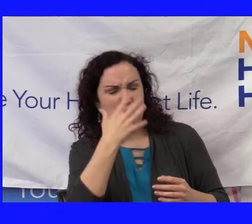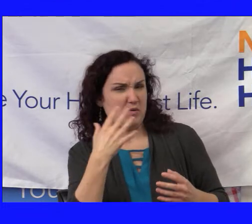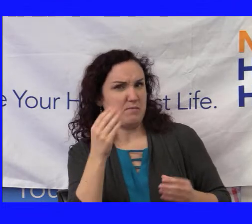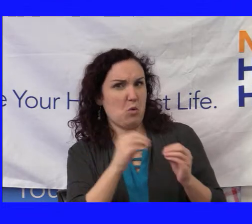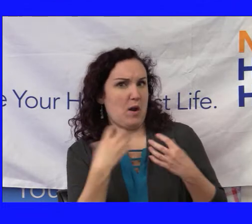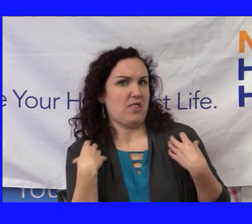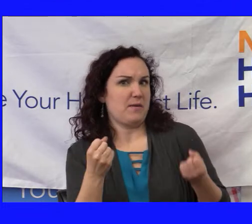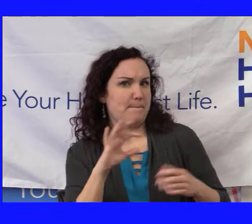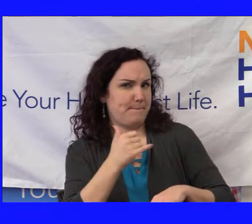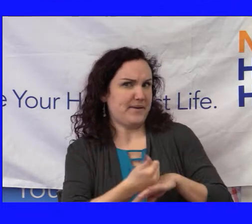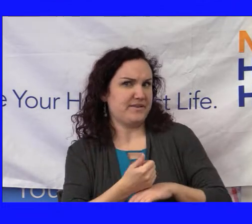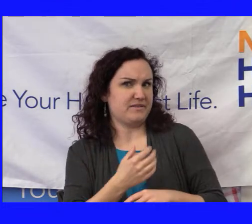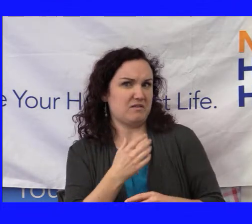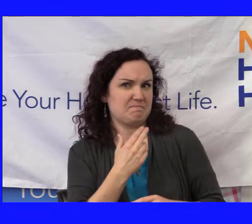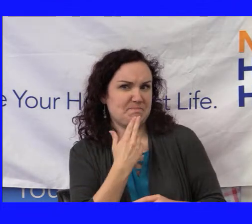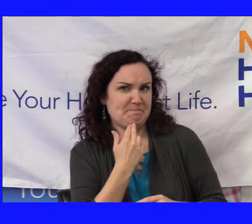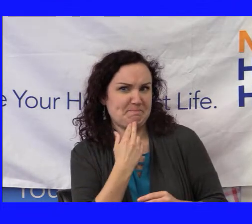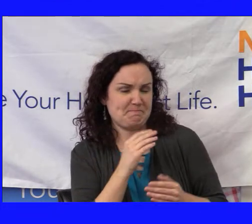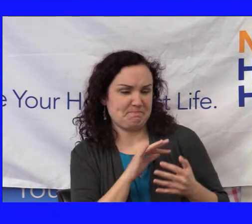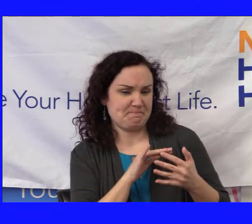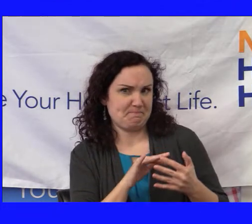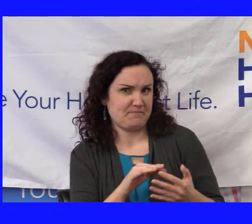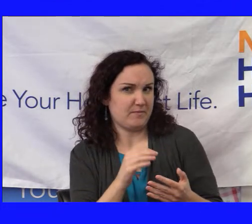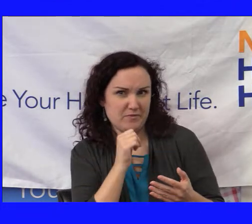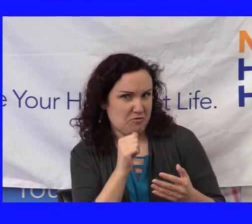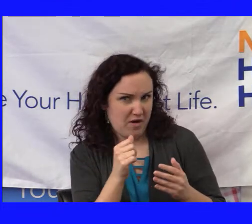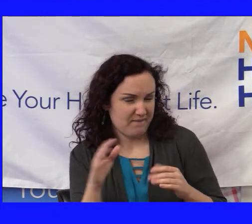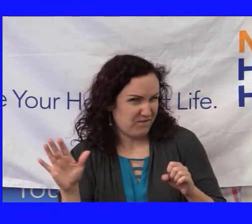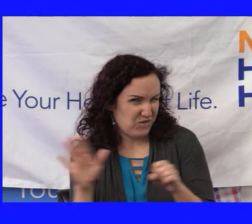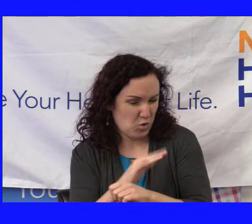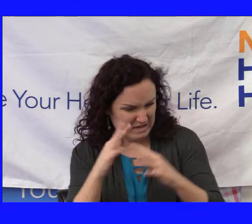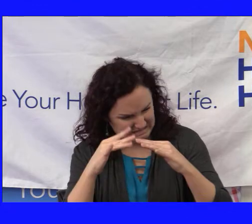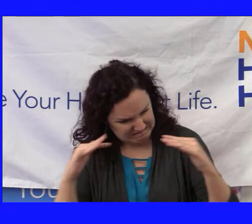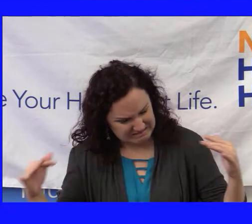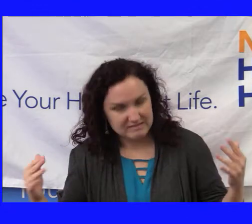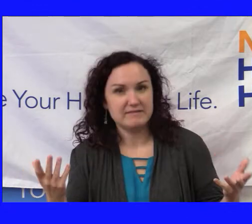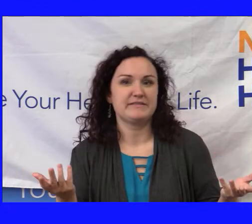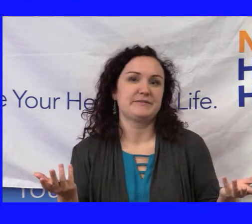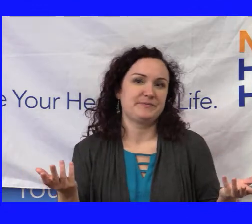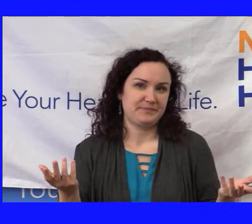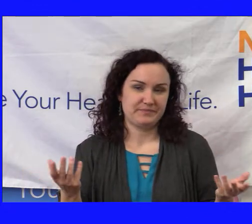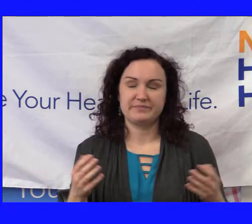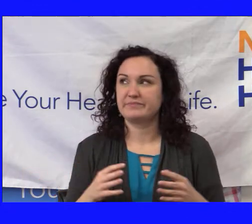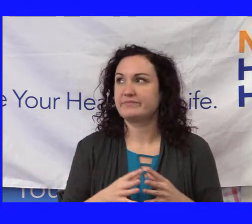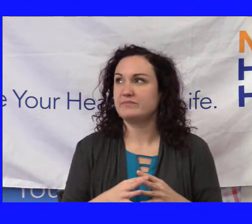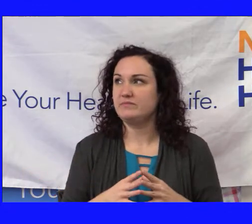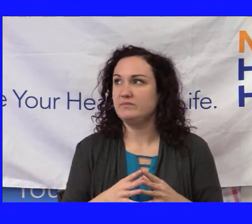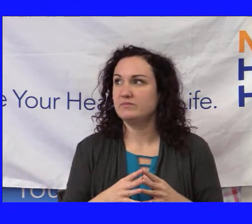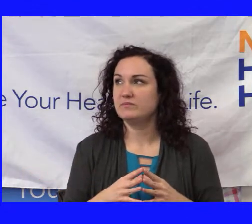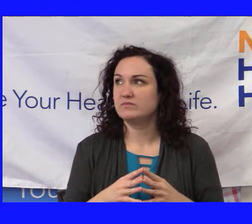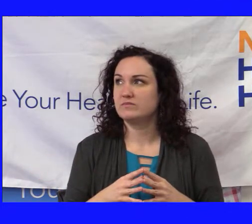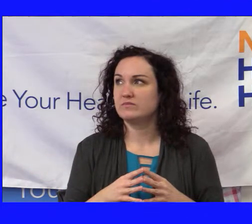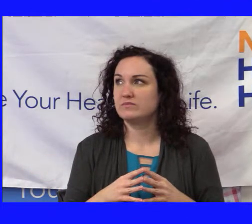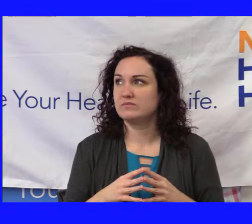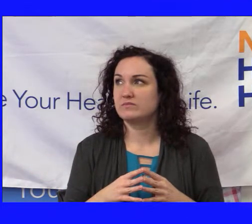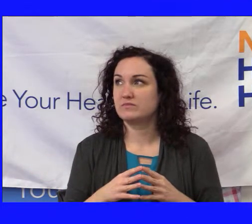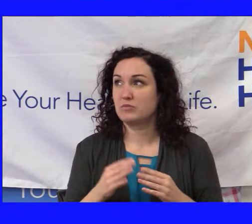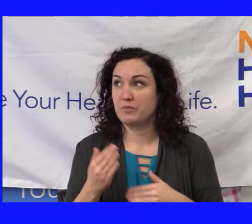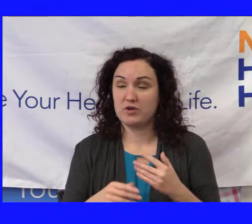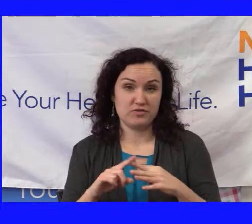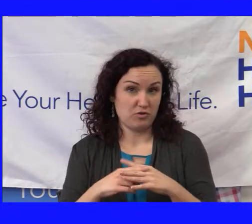healthier based on very small studies that are not representative of the diversity that we take care of here in New York City?" So really the process started with